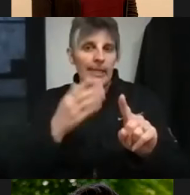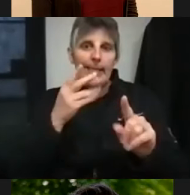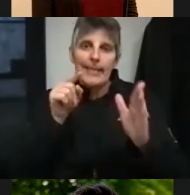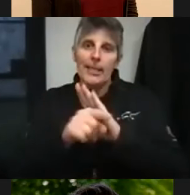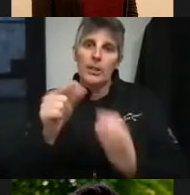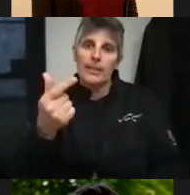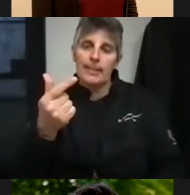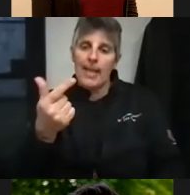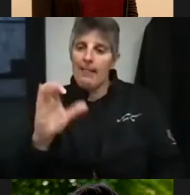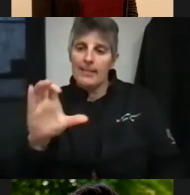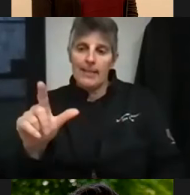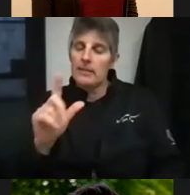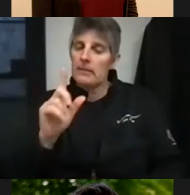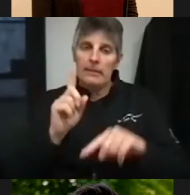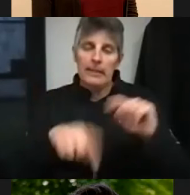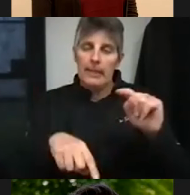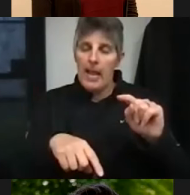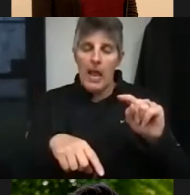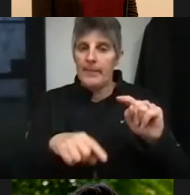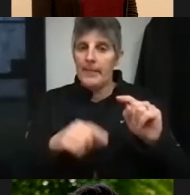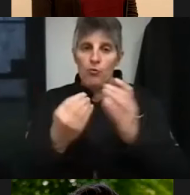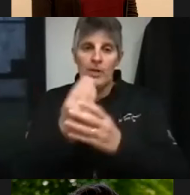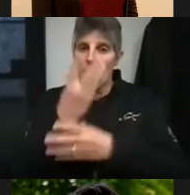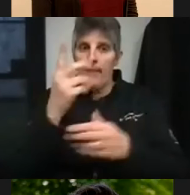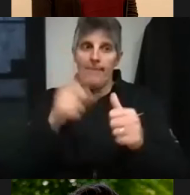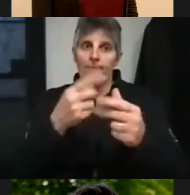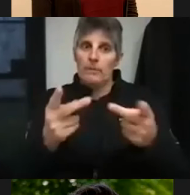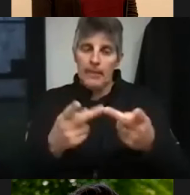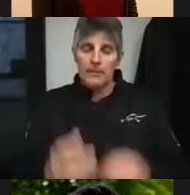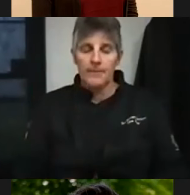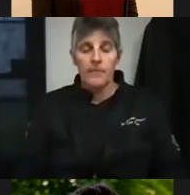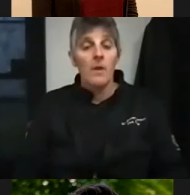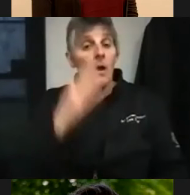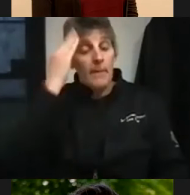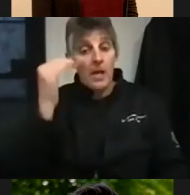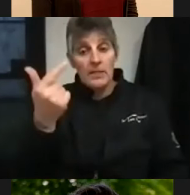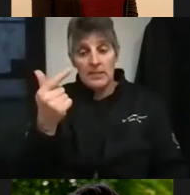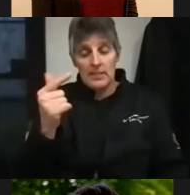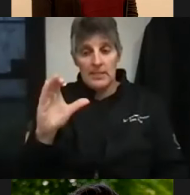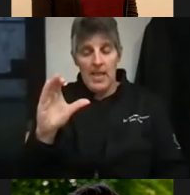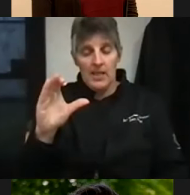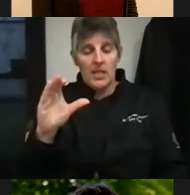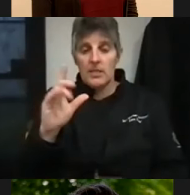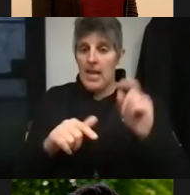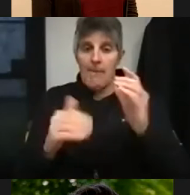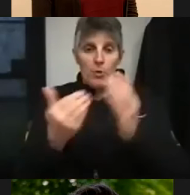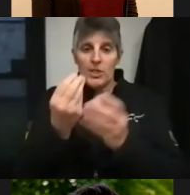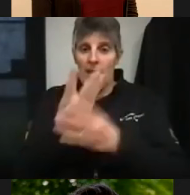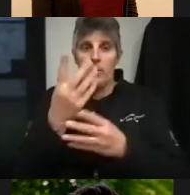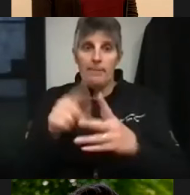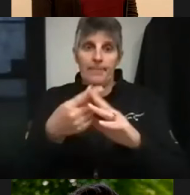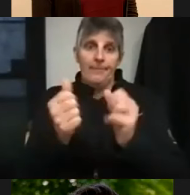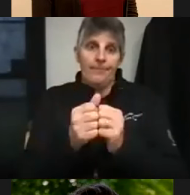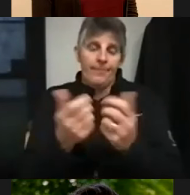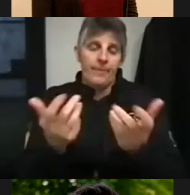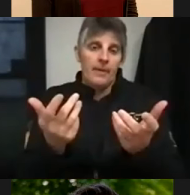cells. They cannot be regenerated in the first place. Because ganglion cells cannot be regenerated in the first place, so